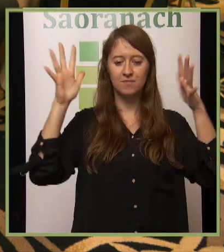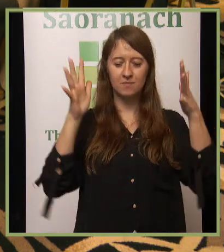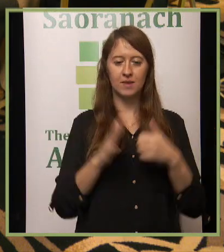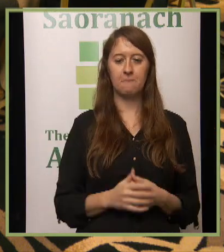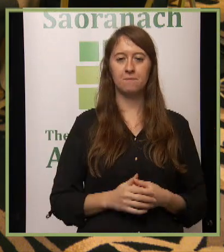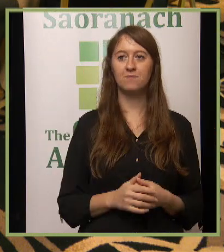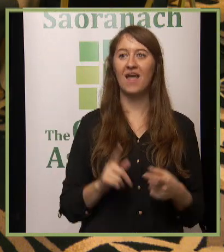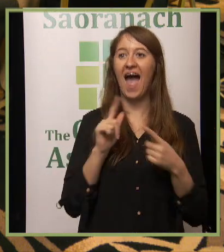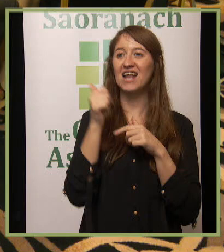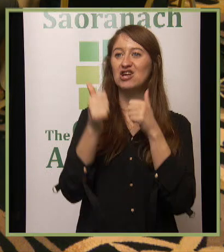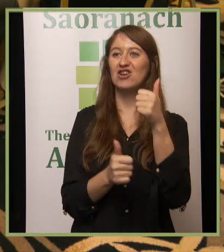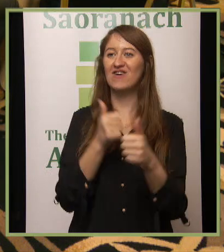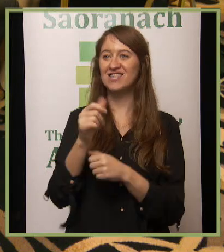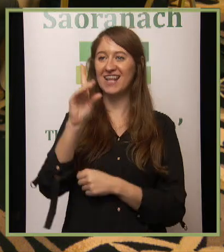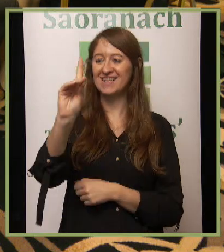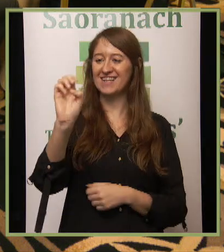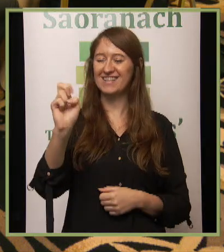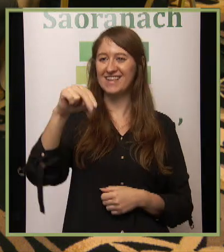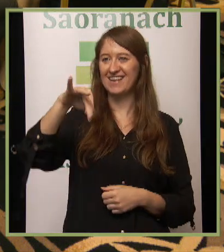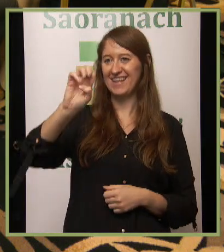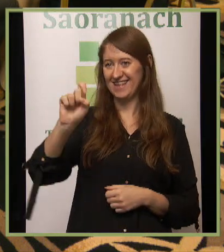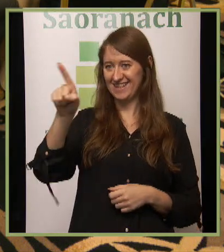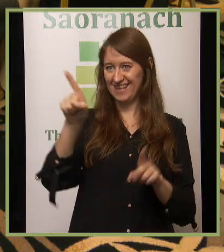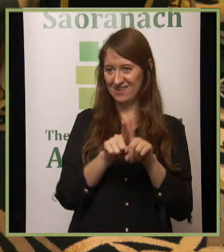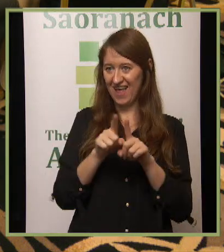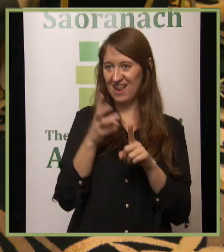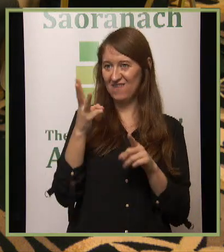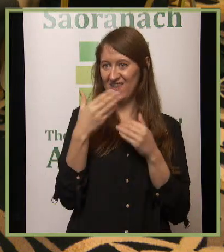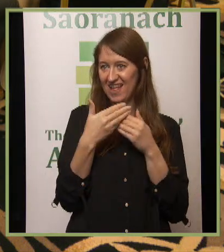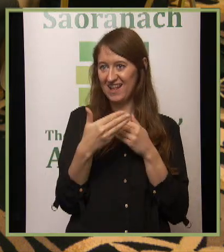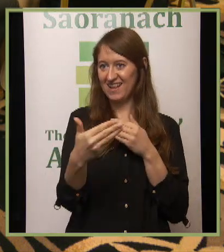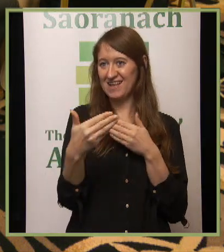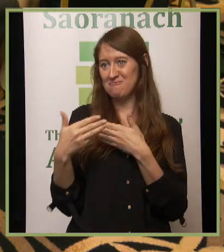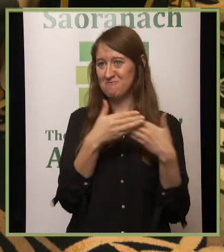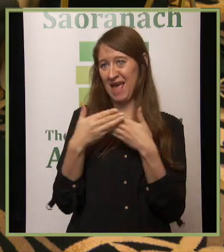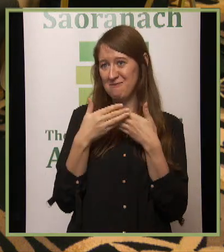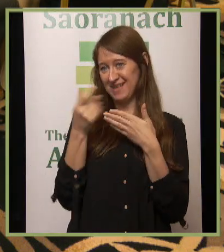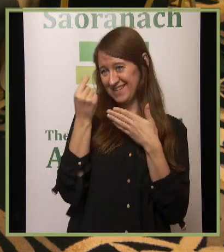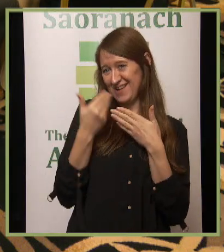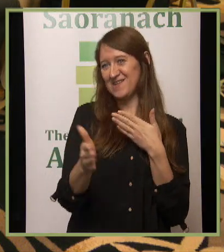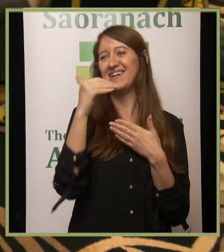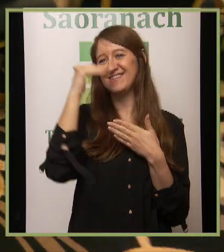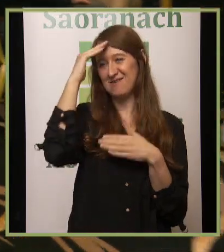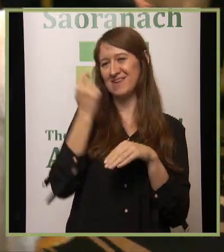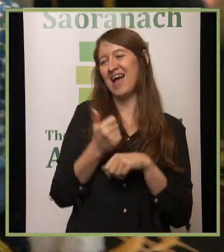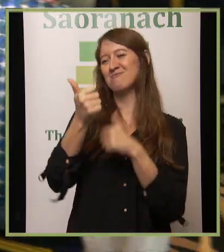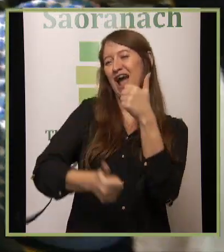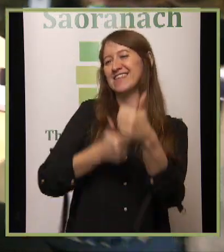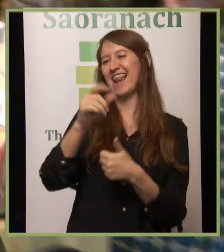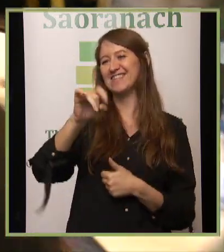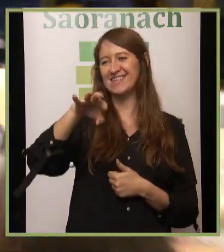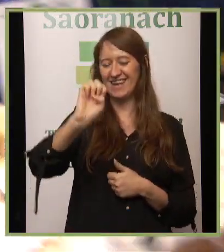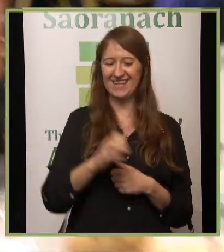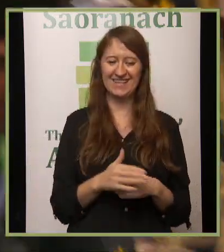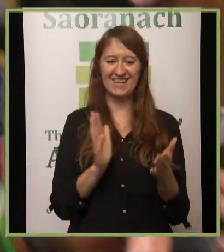And congratulations to Denise as well, who is going to be having a little baby in the summertime. So congrats, Denise.